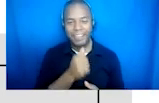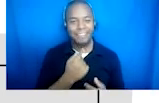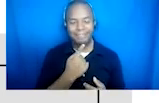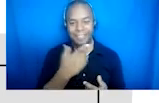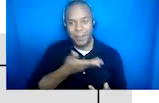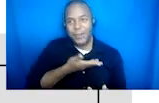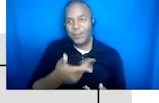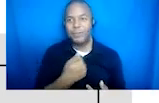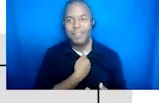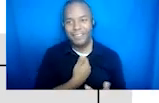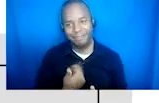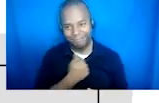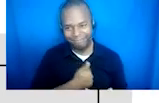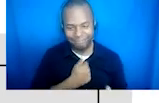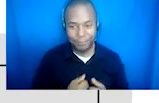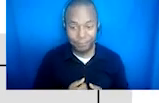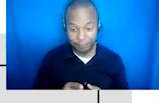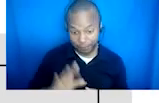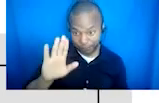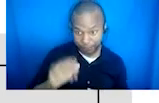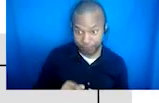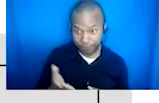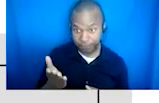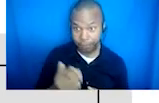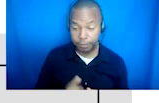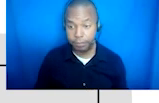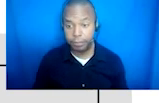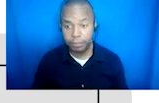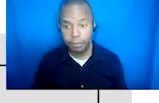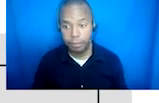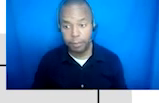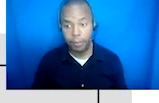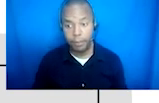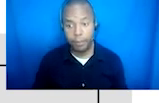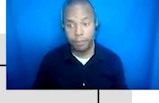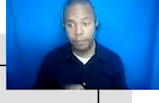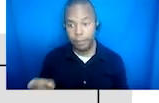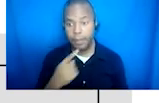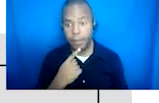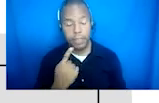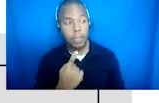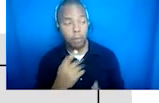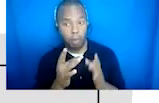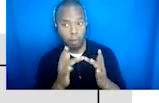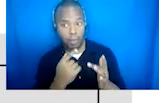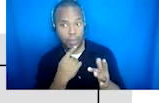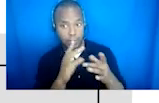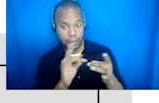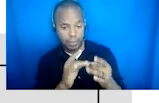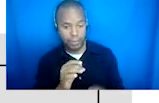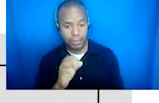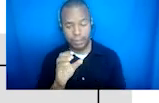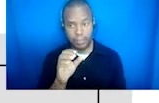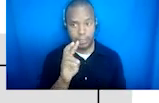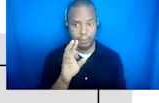just, did you have a raised hand? Yes, someone in the online, James, he says that CVC-OEI